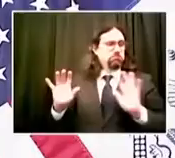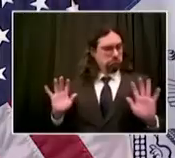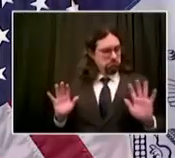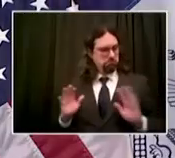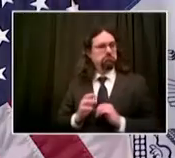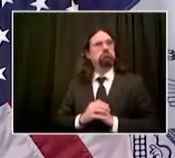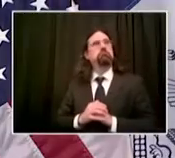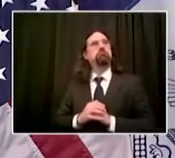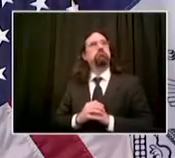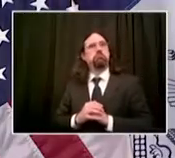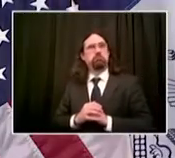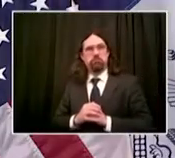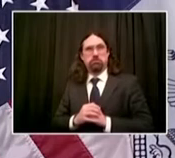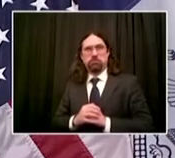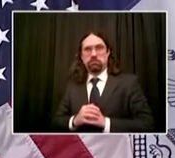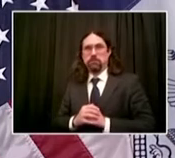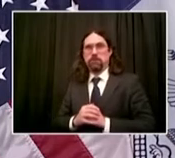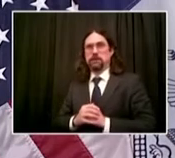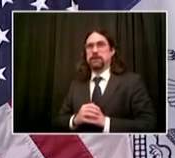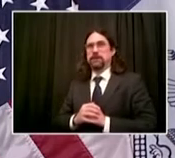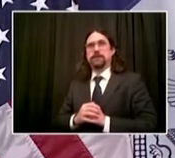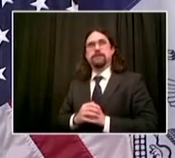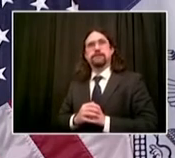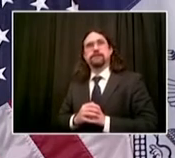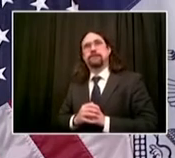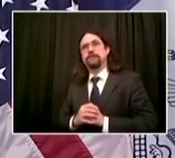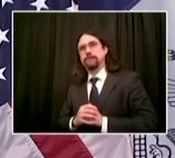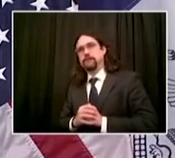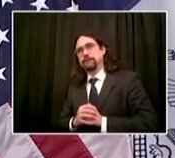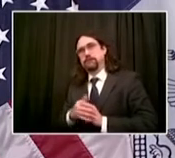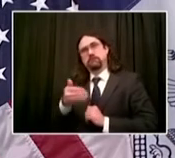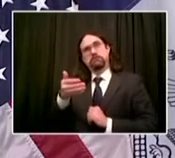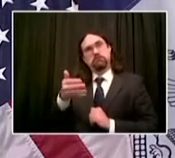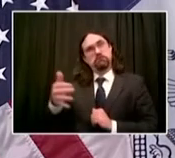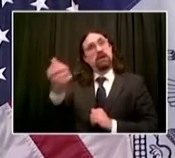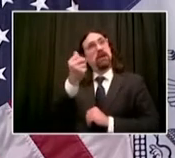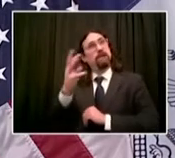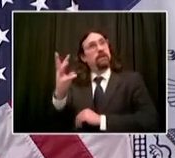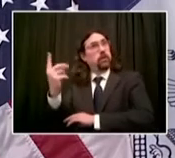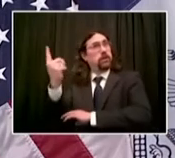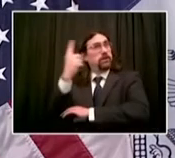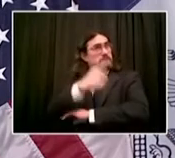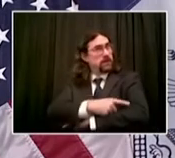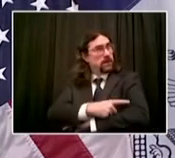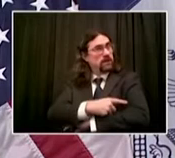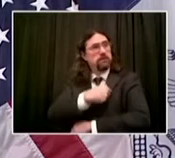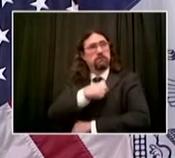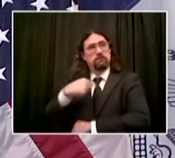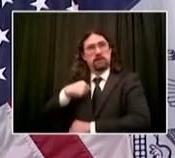officers. We're going to beat it back by asking authentic leaders of communities to step forward, take